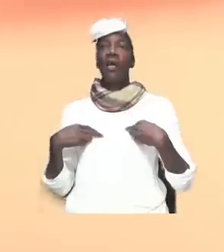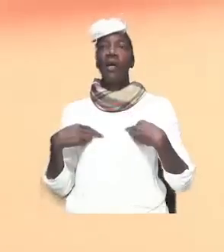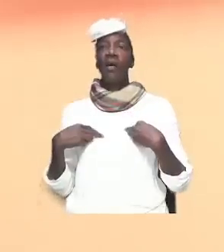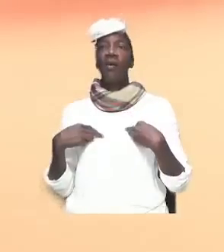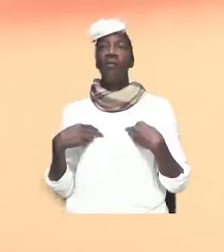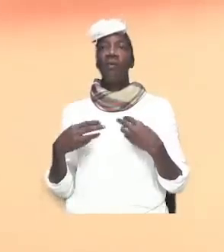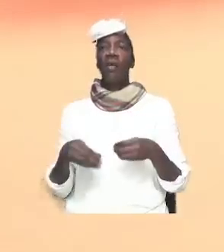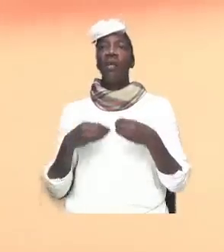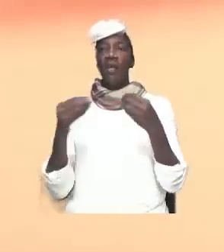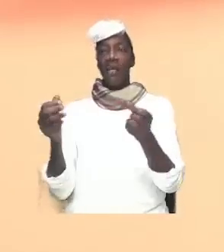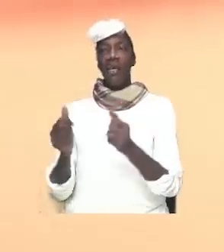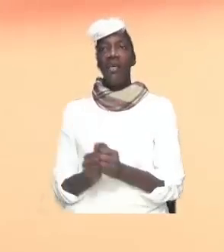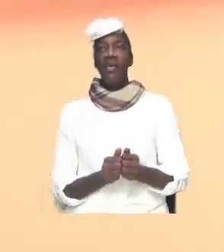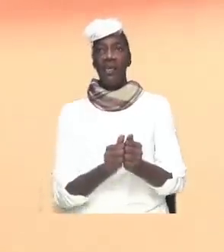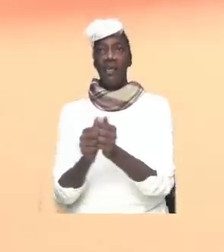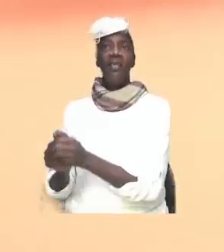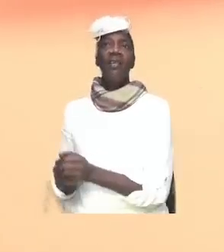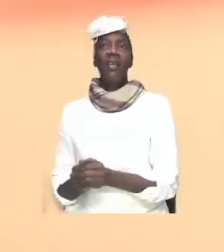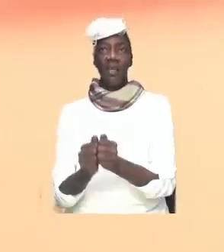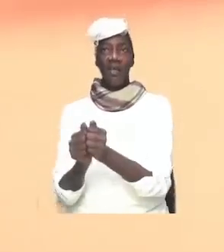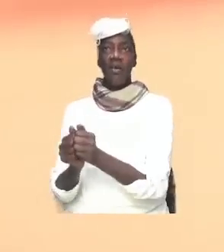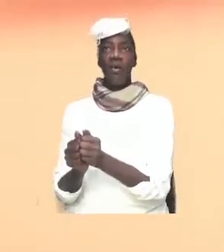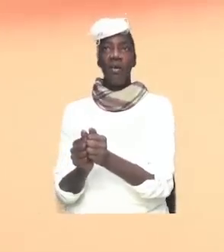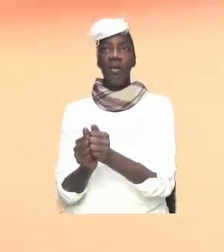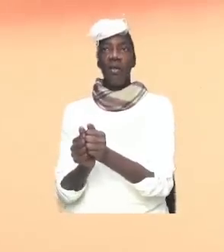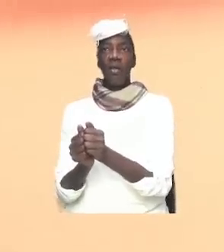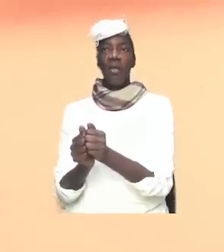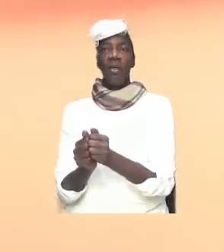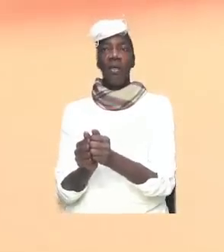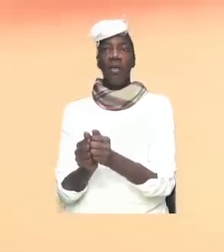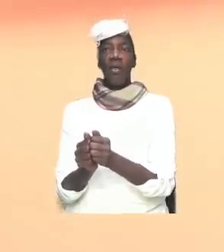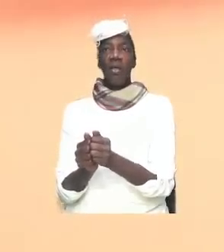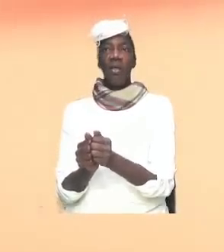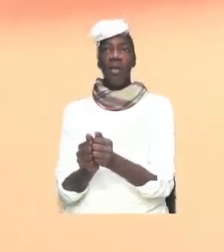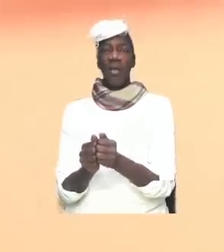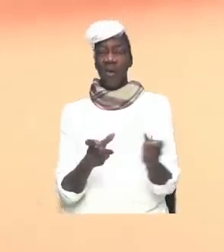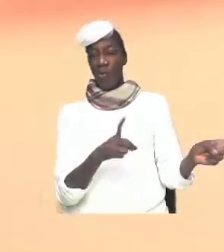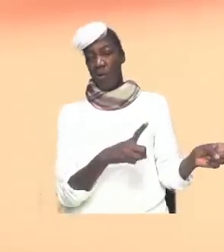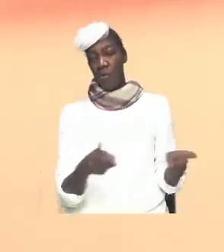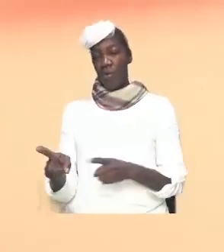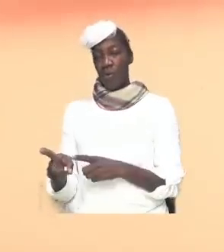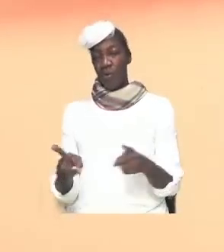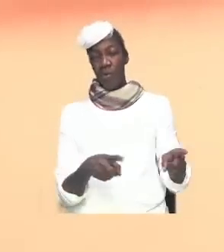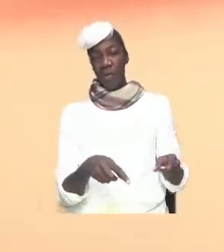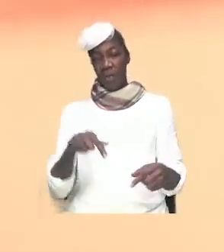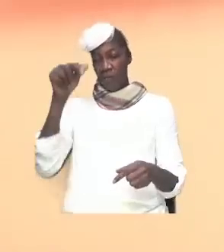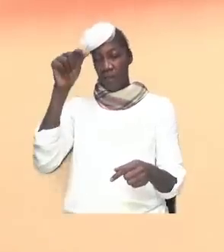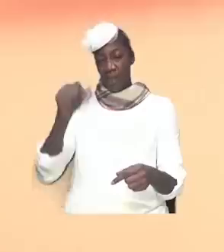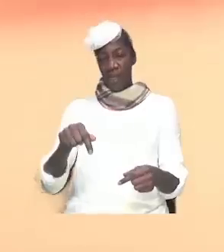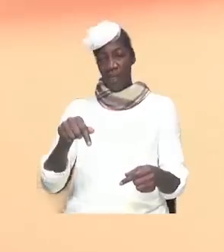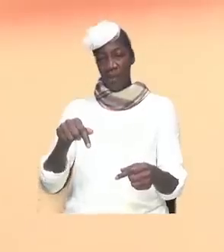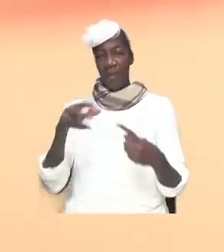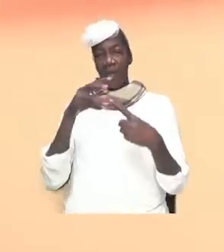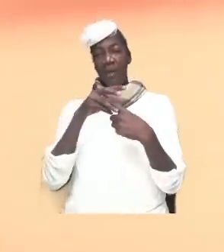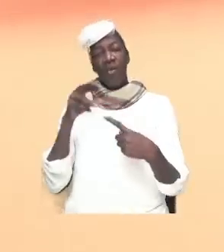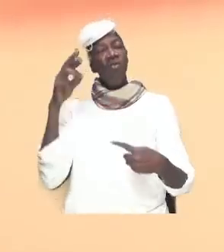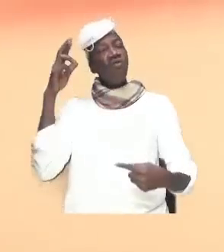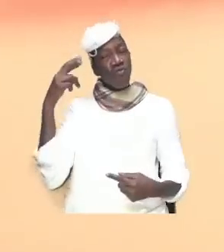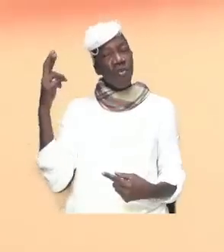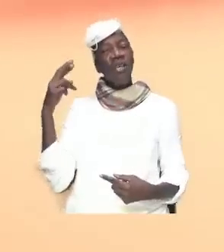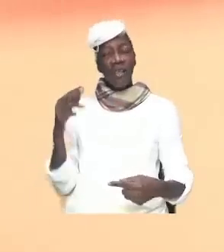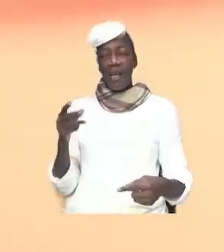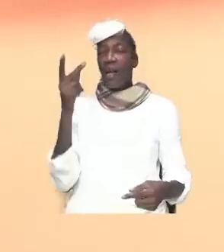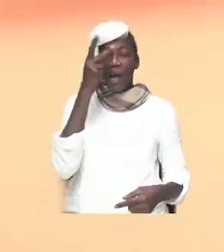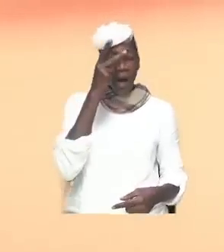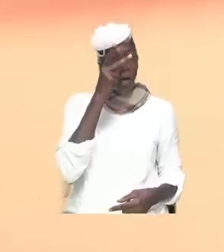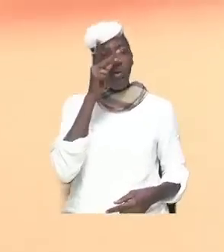get together and decide that we are going to do this for this particular cause, and then when we look around and we